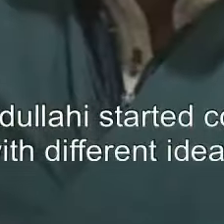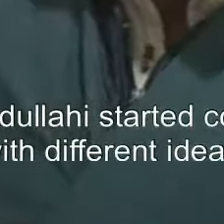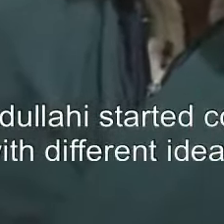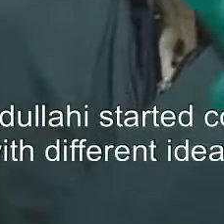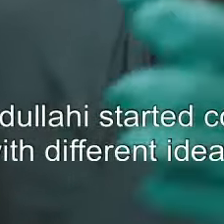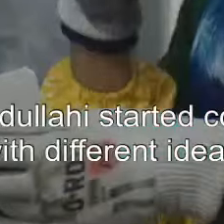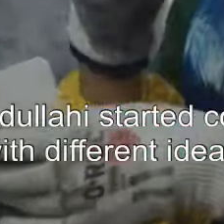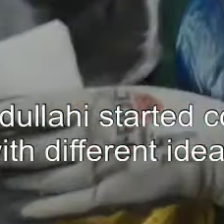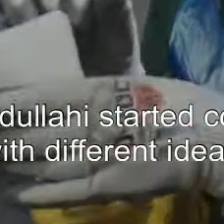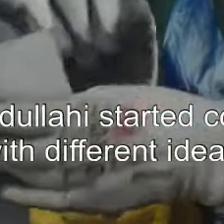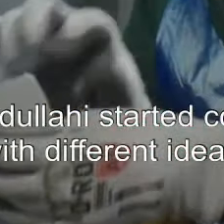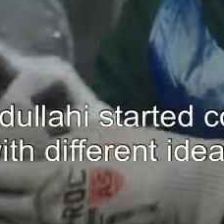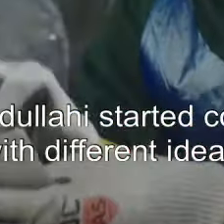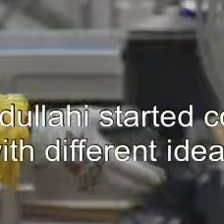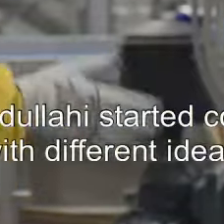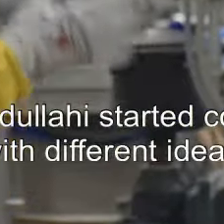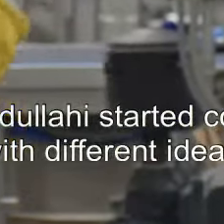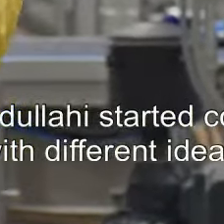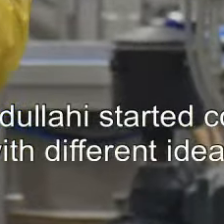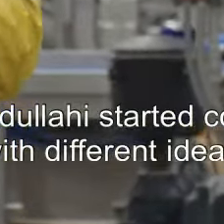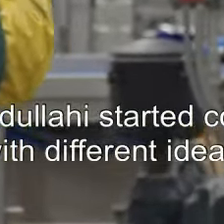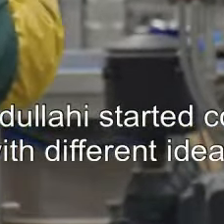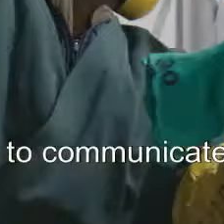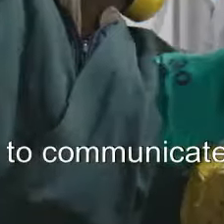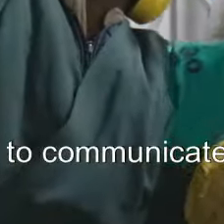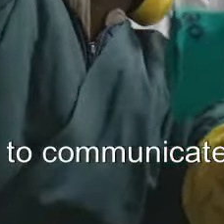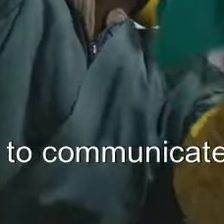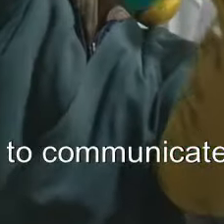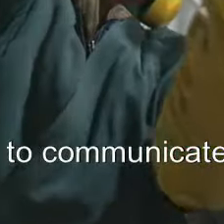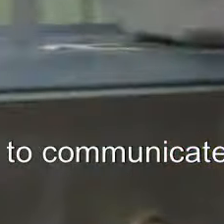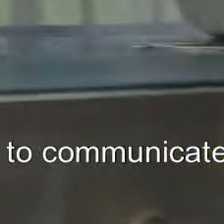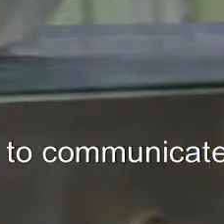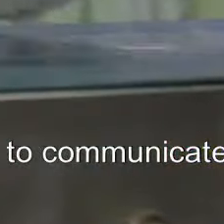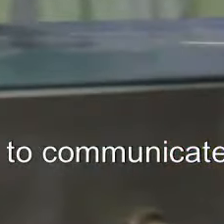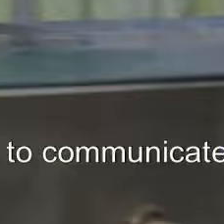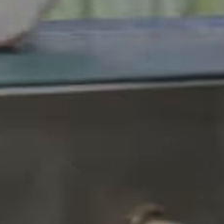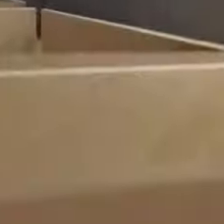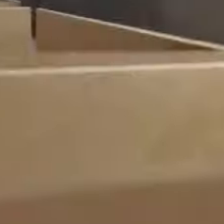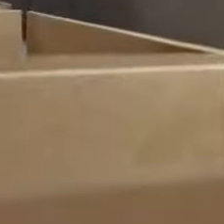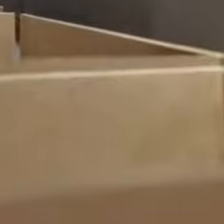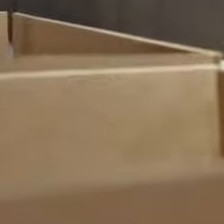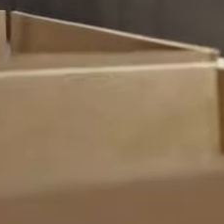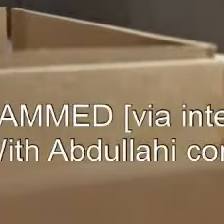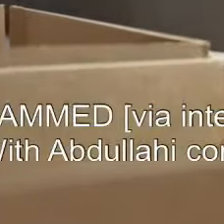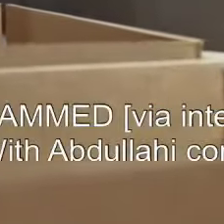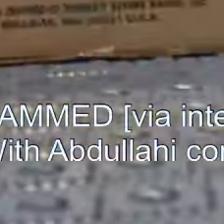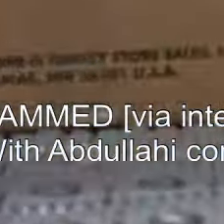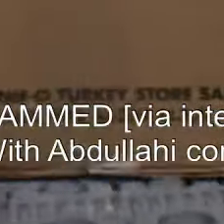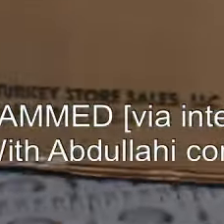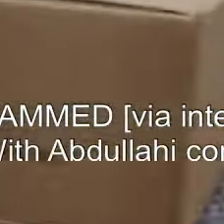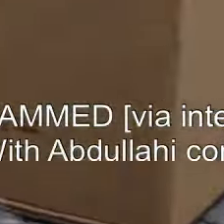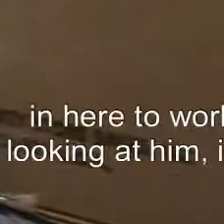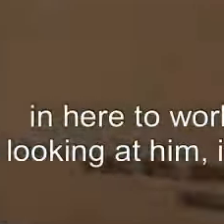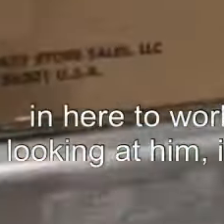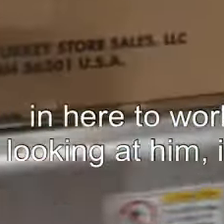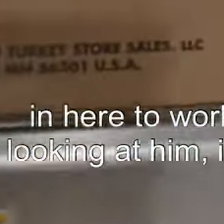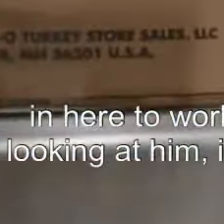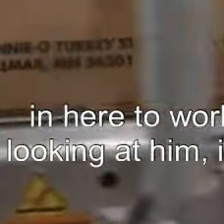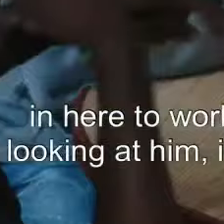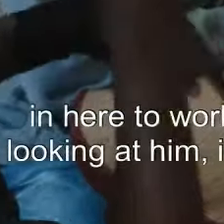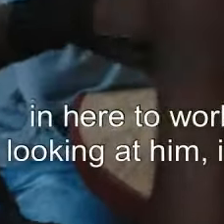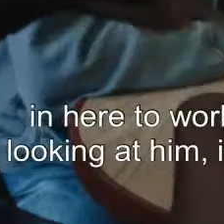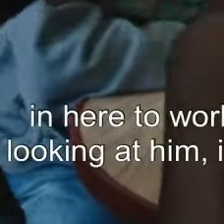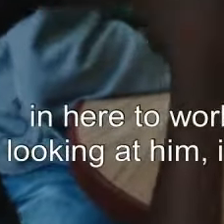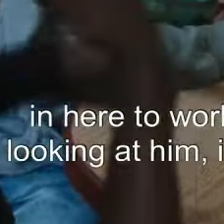And Abdullahi started coming up with different ideas for us how to communicate better. With Abdullahi coming in here to